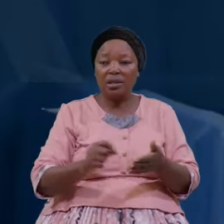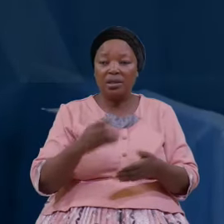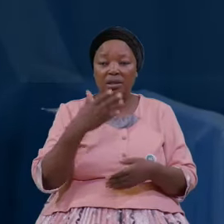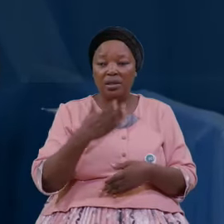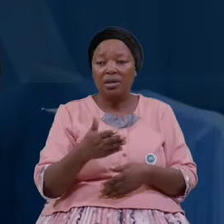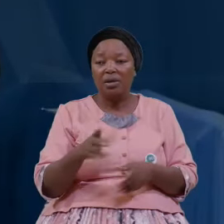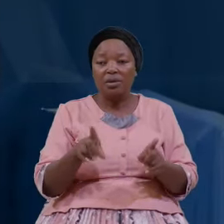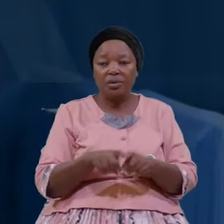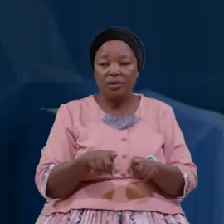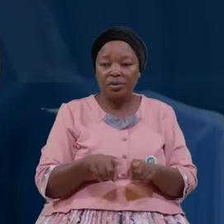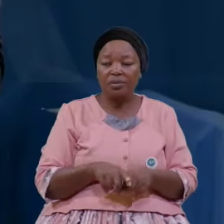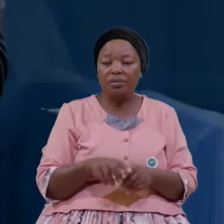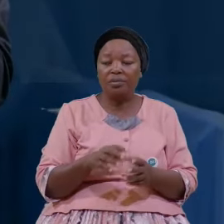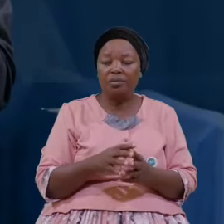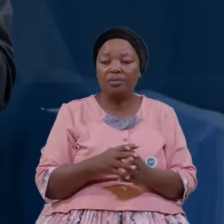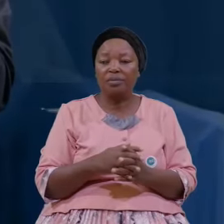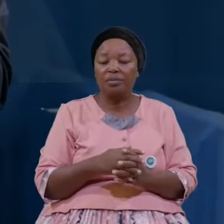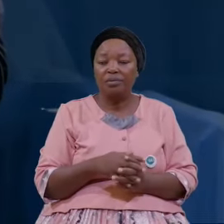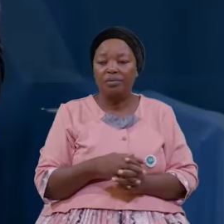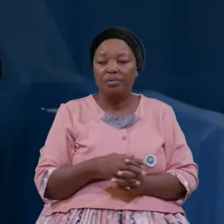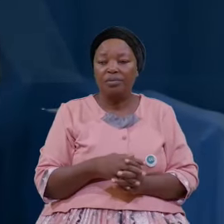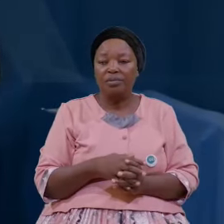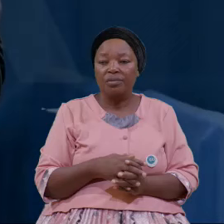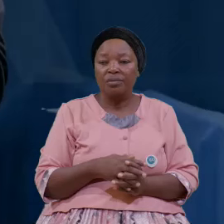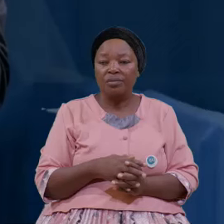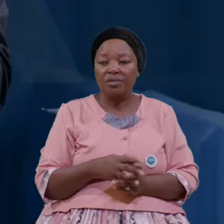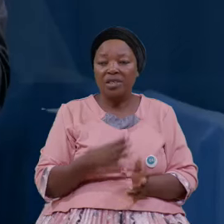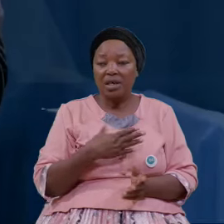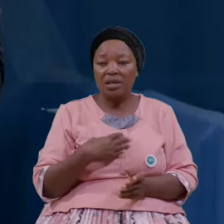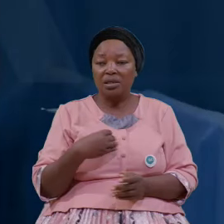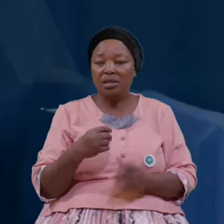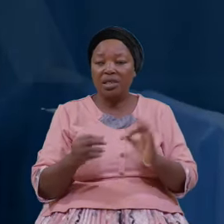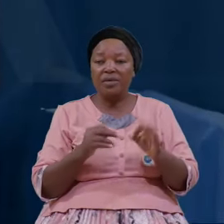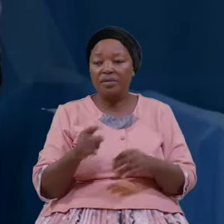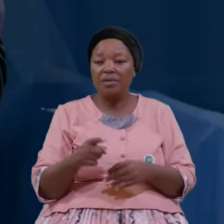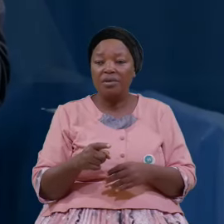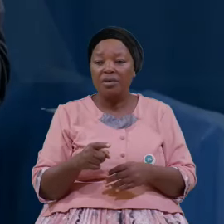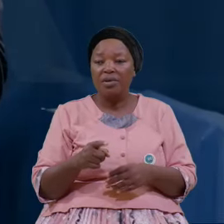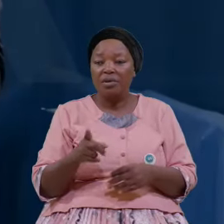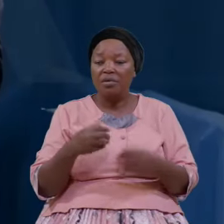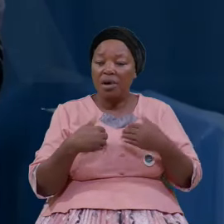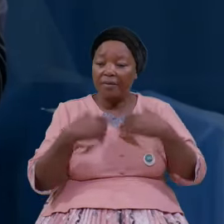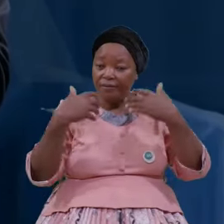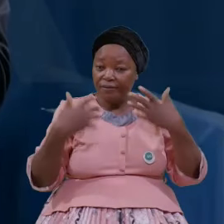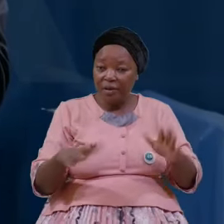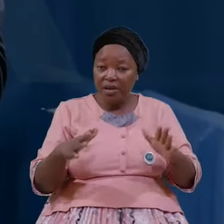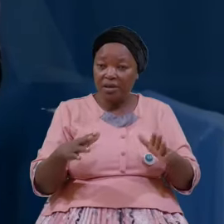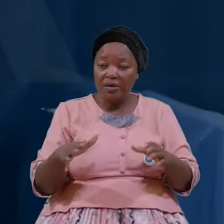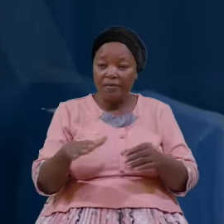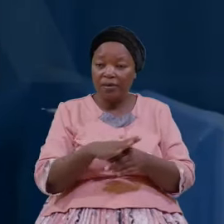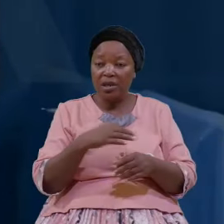converts. And if you're asleep, get finished, please quickly get